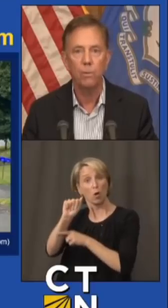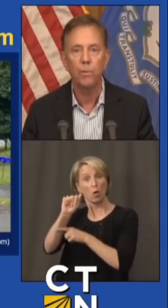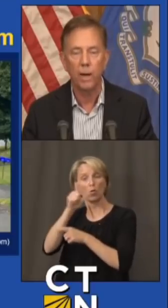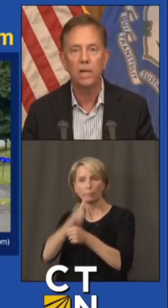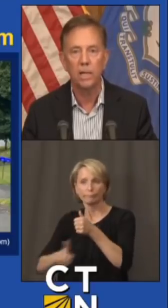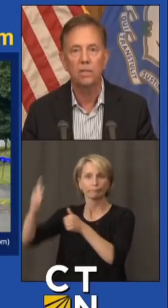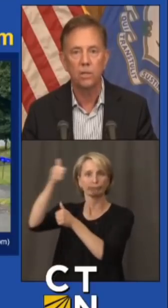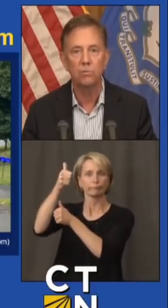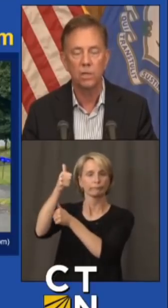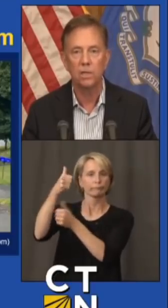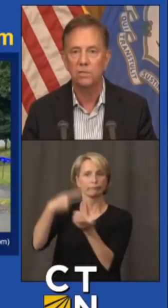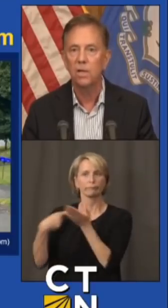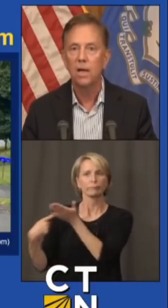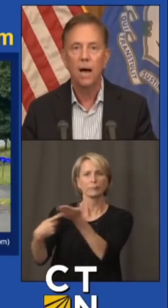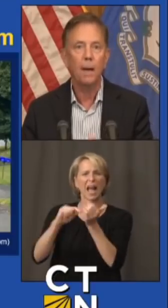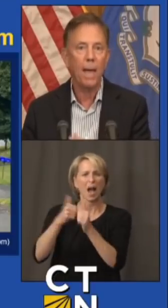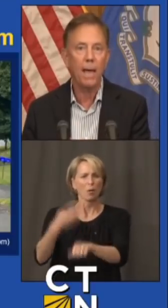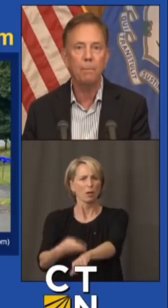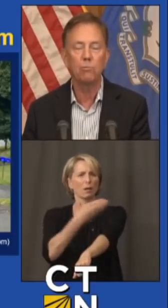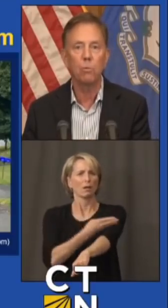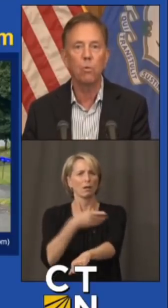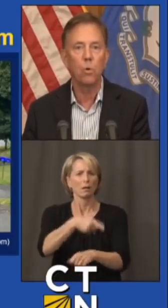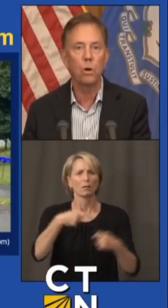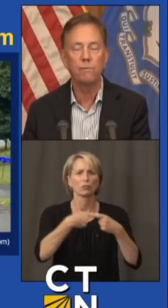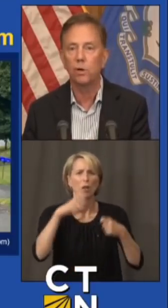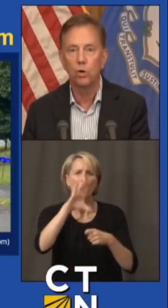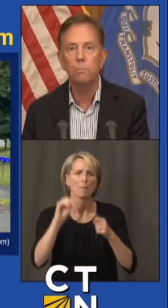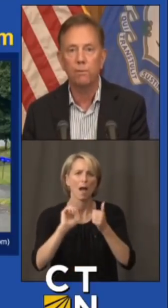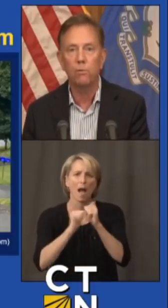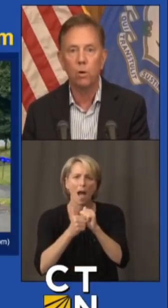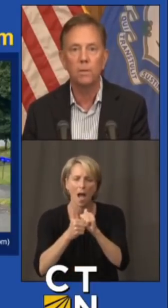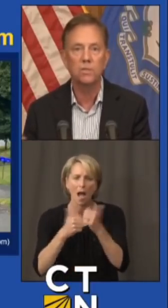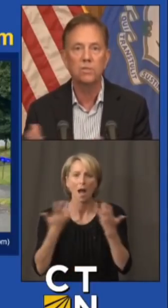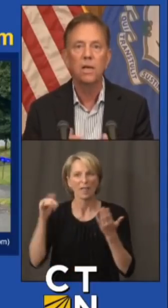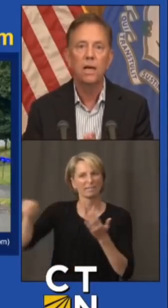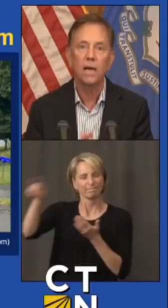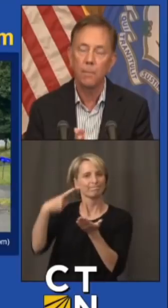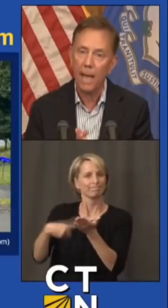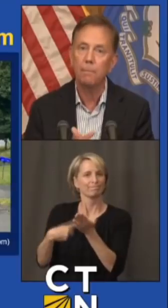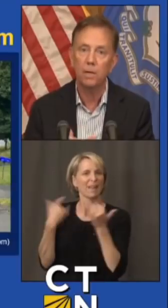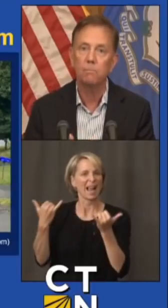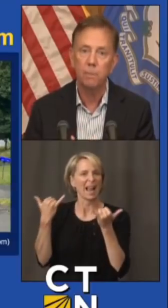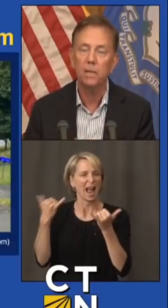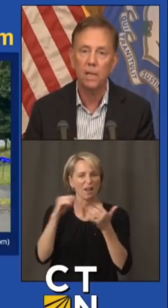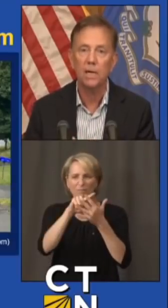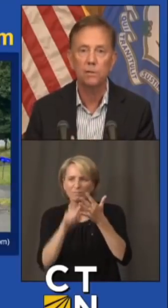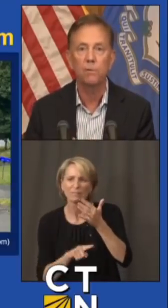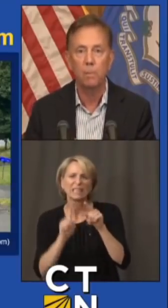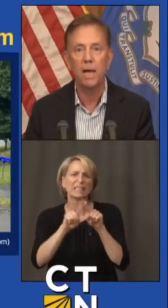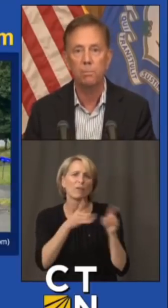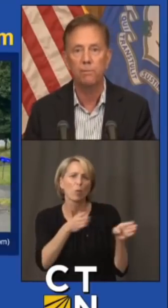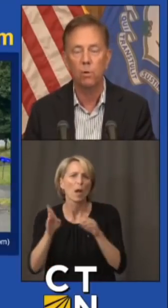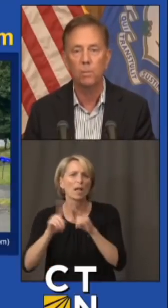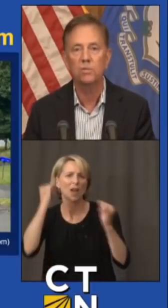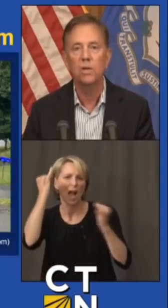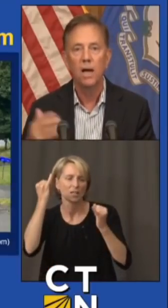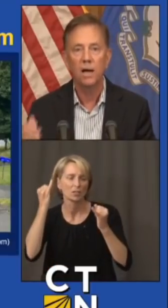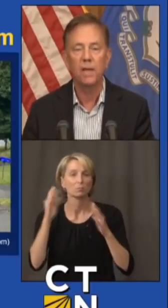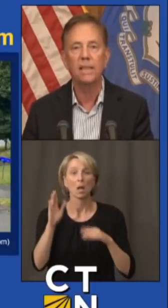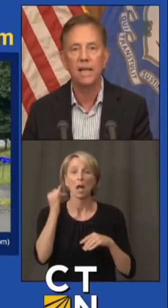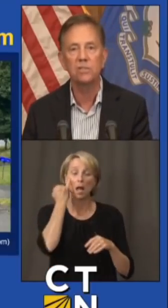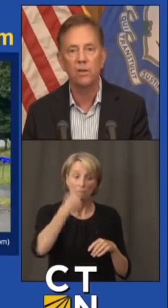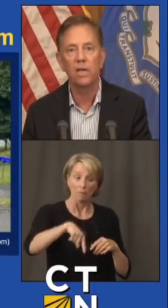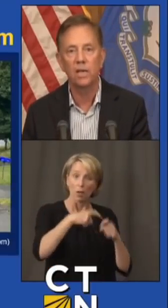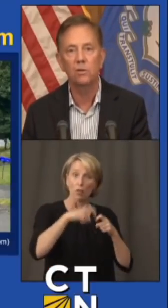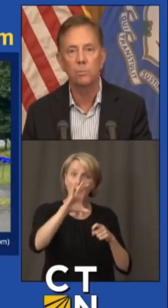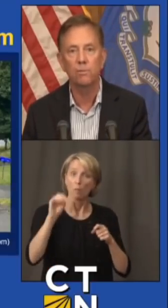how we regulate the utilities. I'm happy to reward for good performance, and I'm happy to penalize for bad performance. I